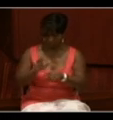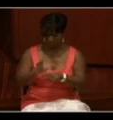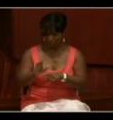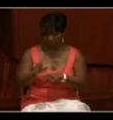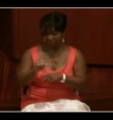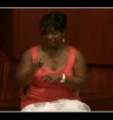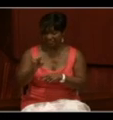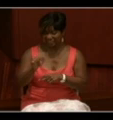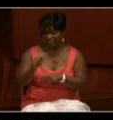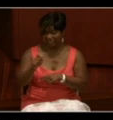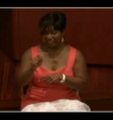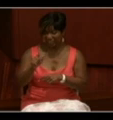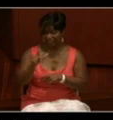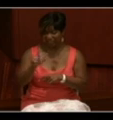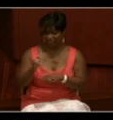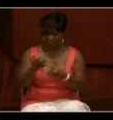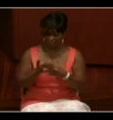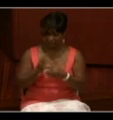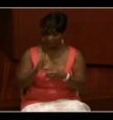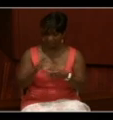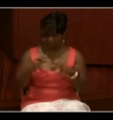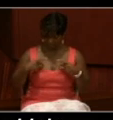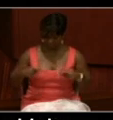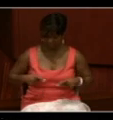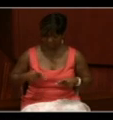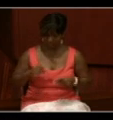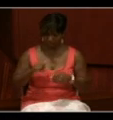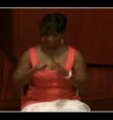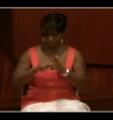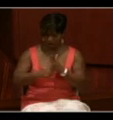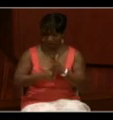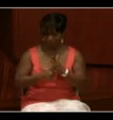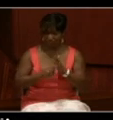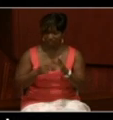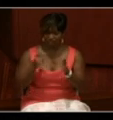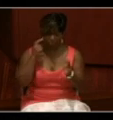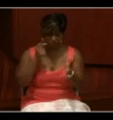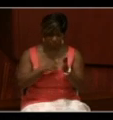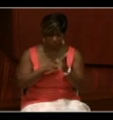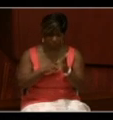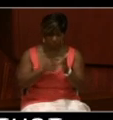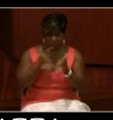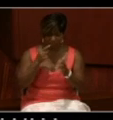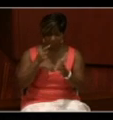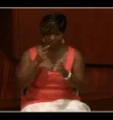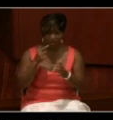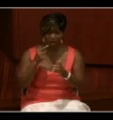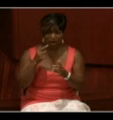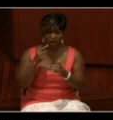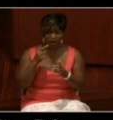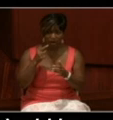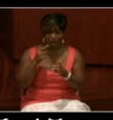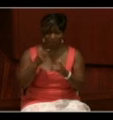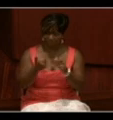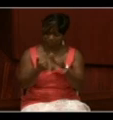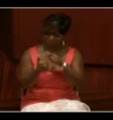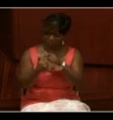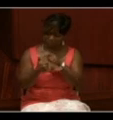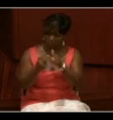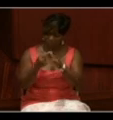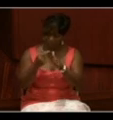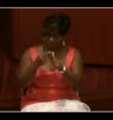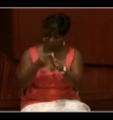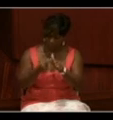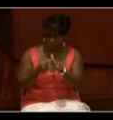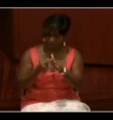case file that her physical marks are noted to better identify her. For instance, she has a scar on the end of her left thumb.